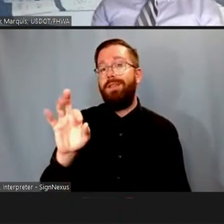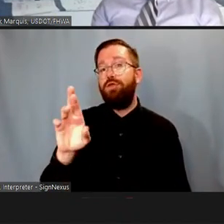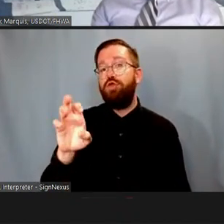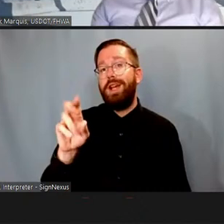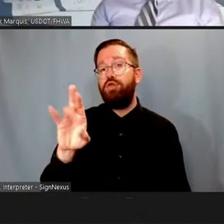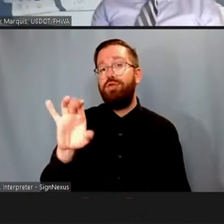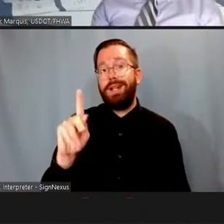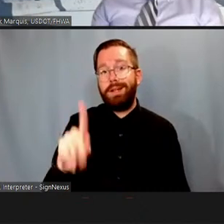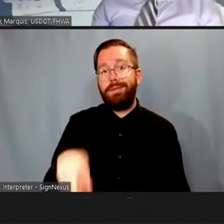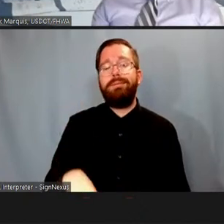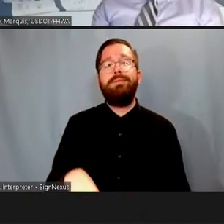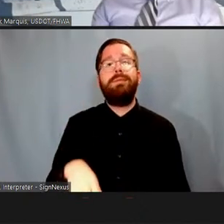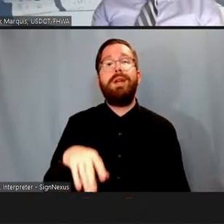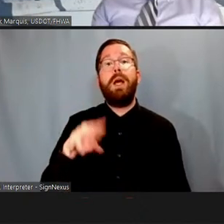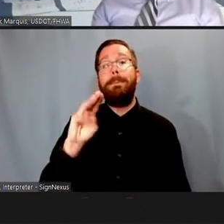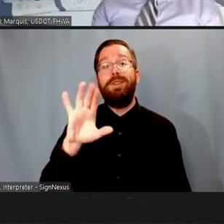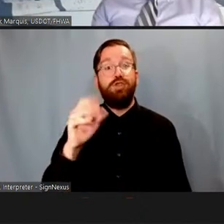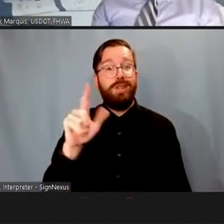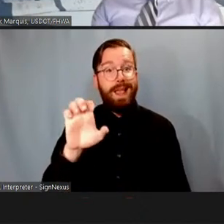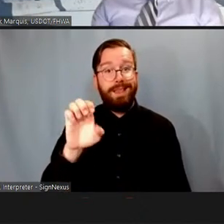michelle sarno